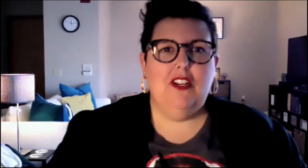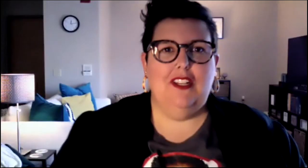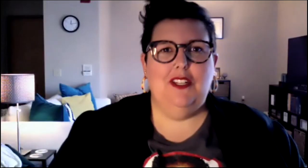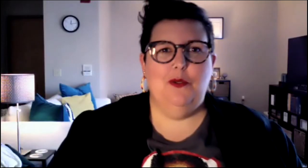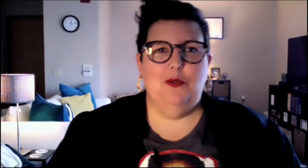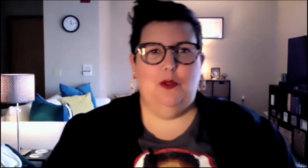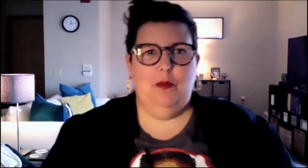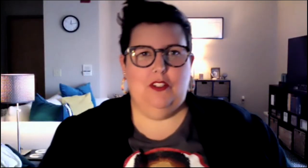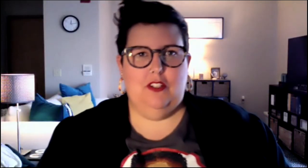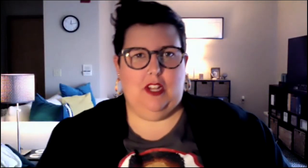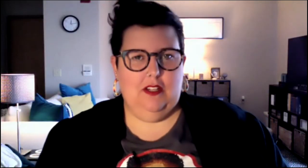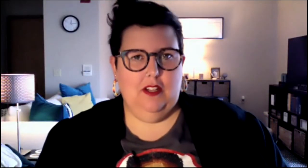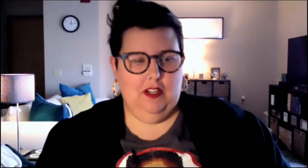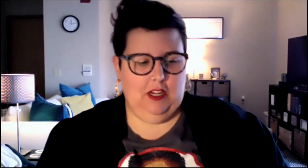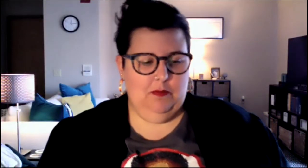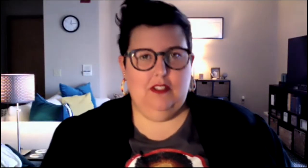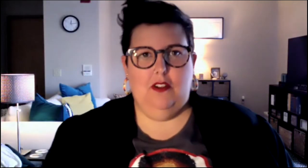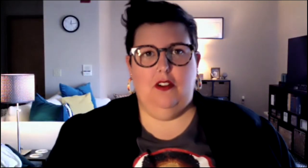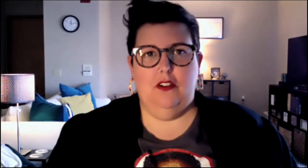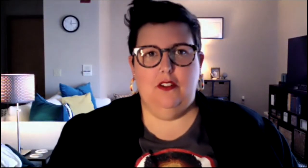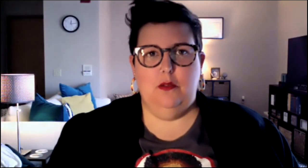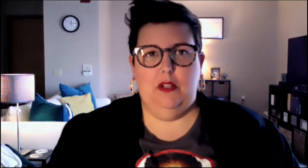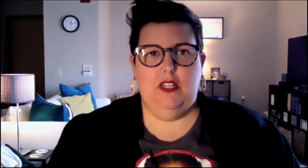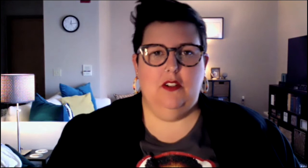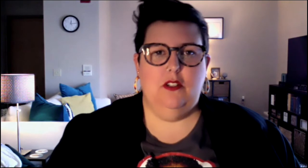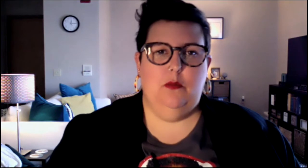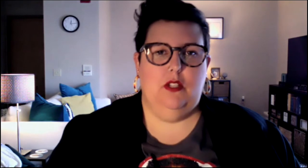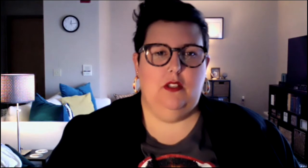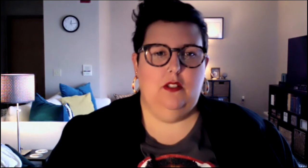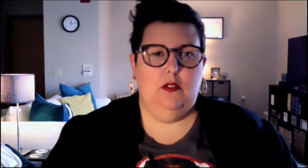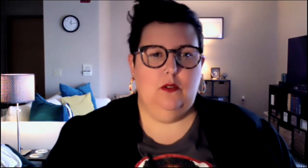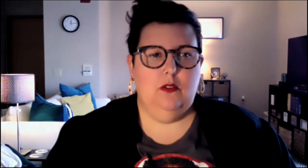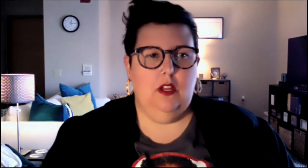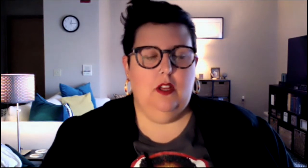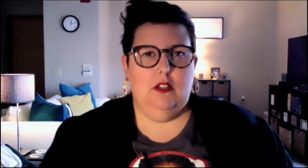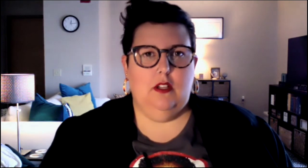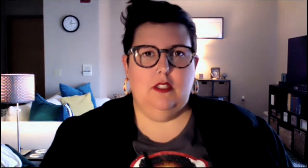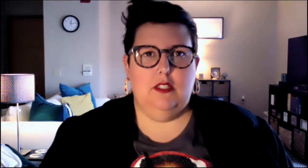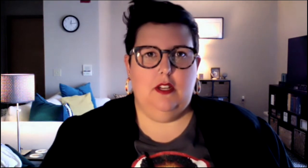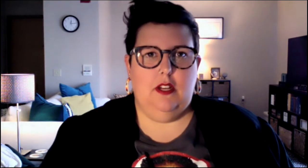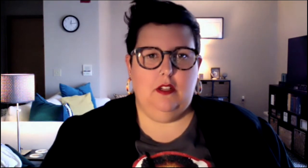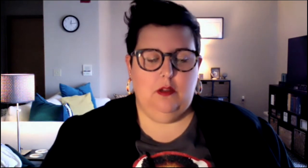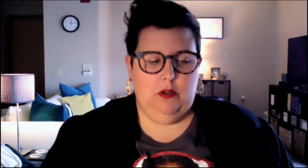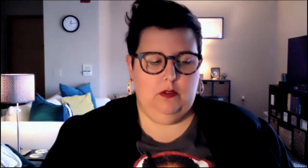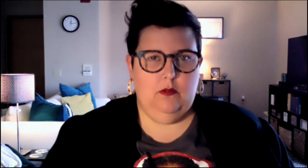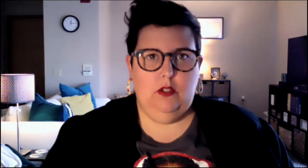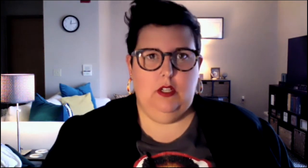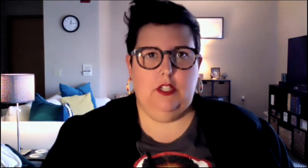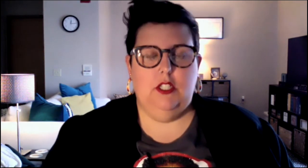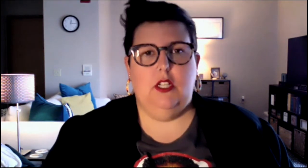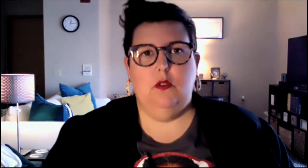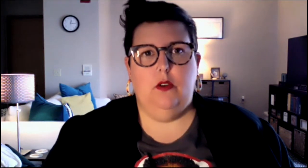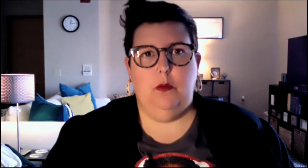All right, thank you so much, Ty. It's an honor to be here to present to you guys today about, you